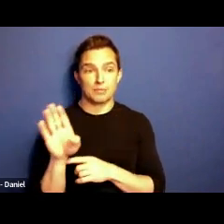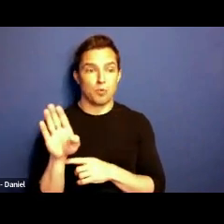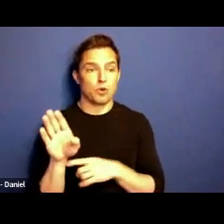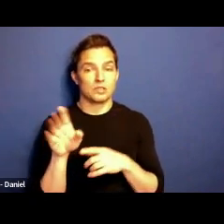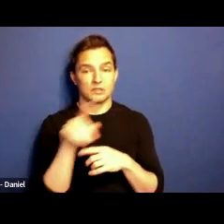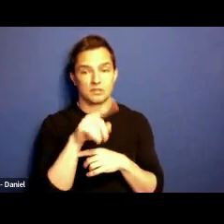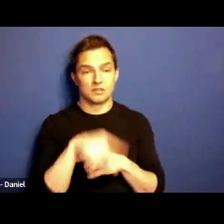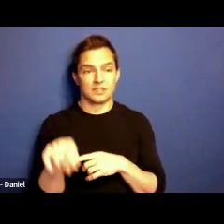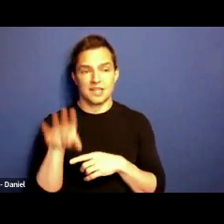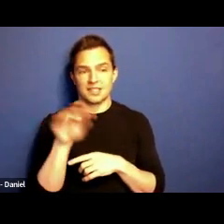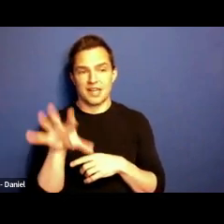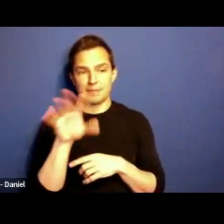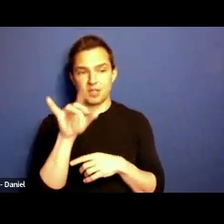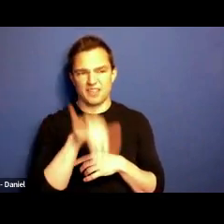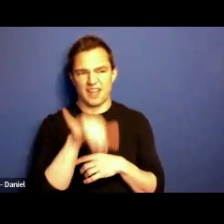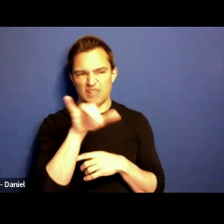this looks like.